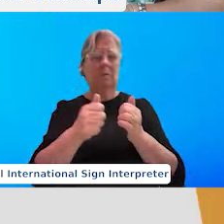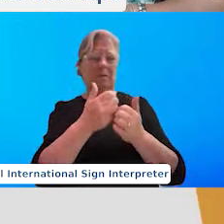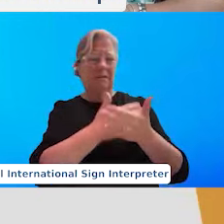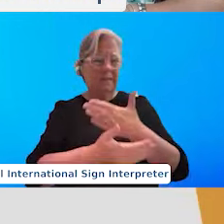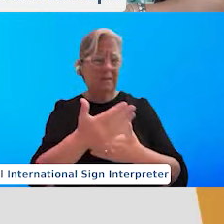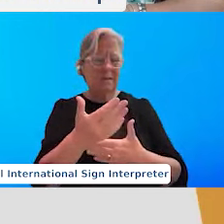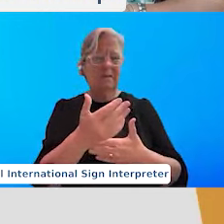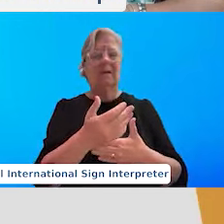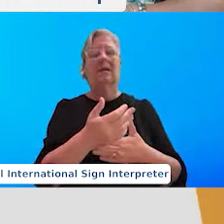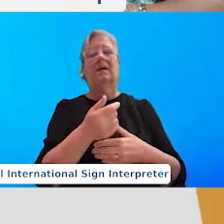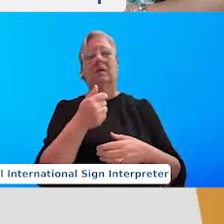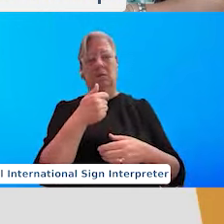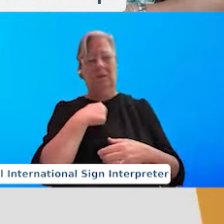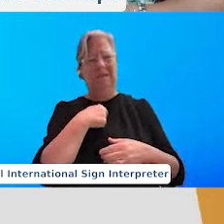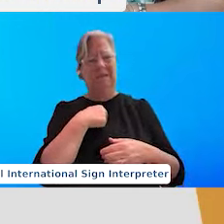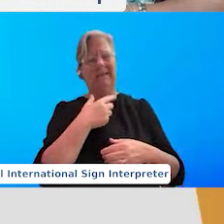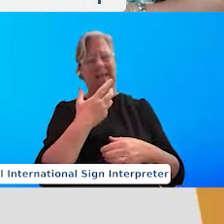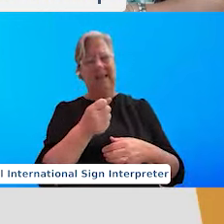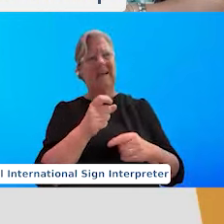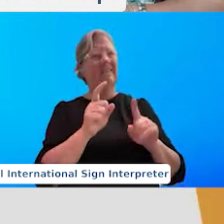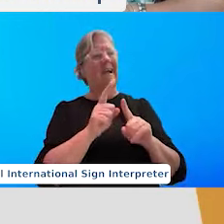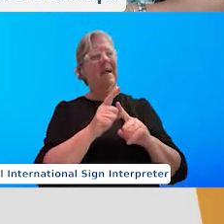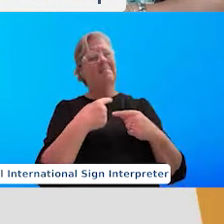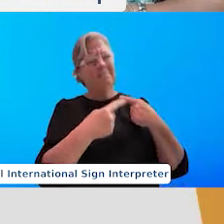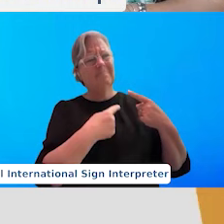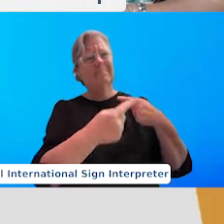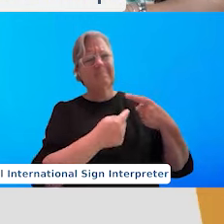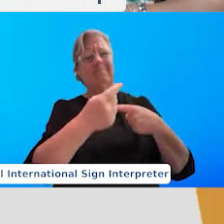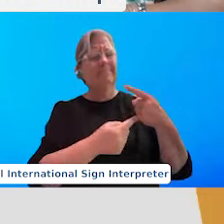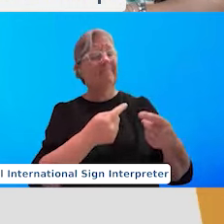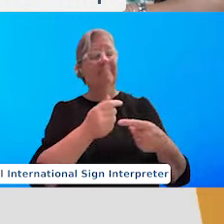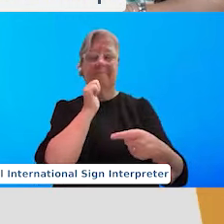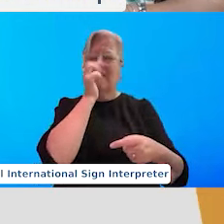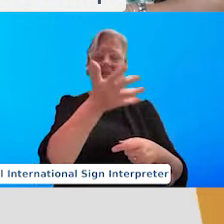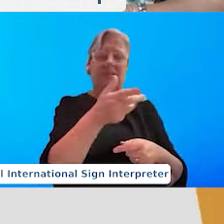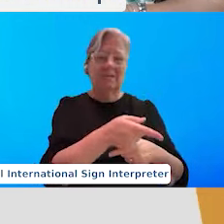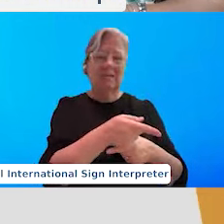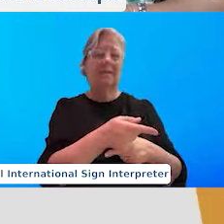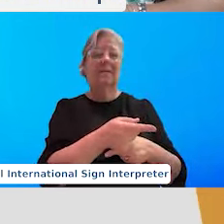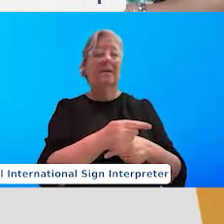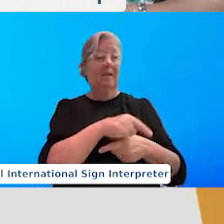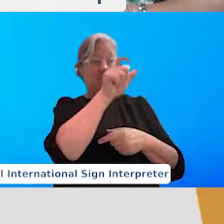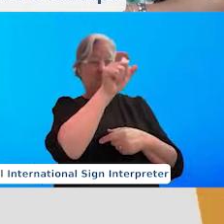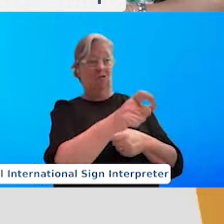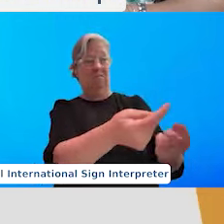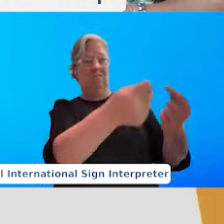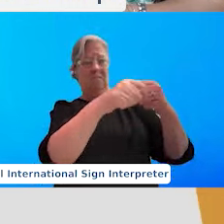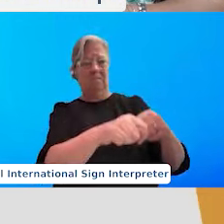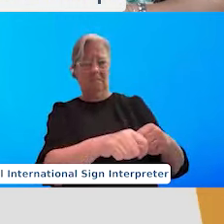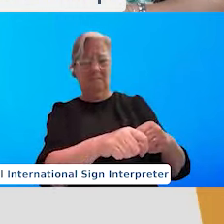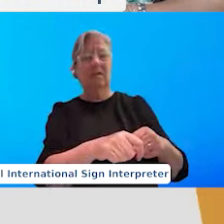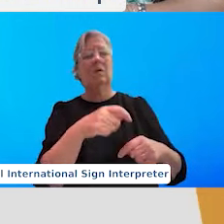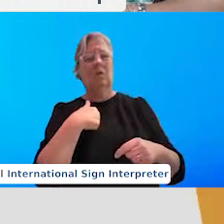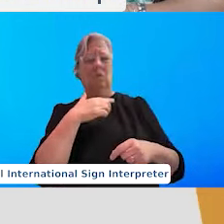protection program for persons with disabilities. However, throughout our